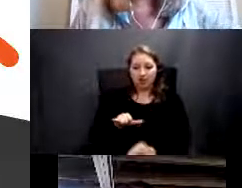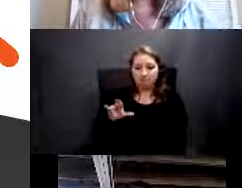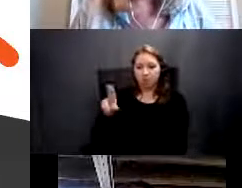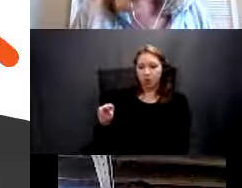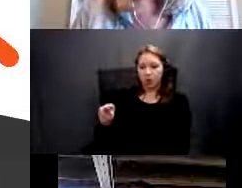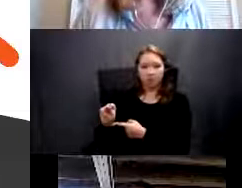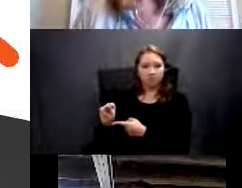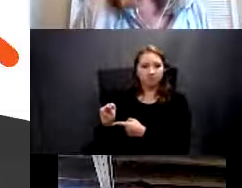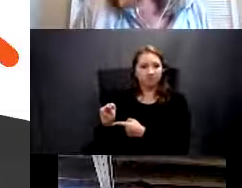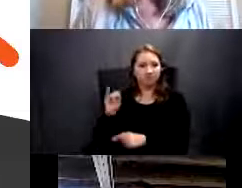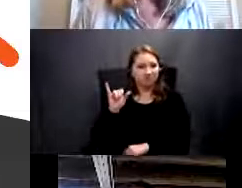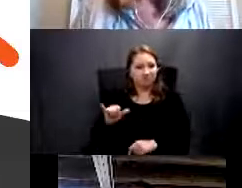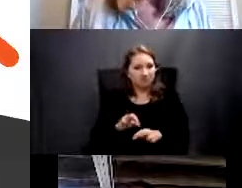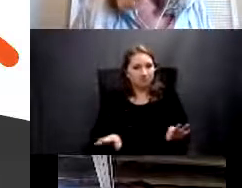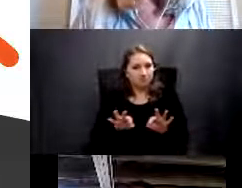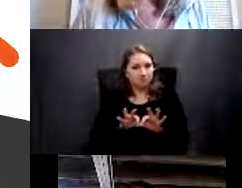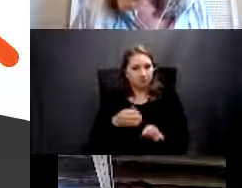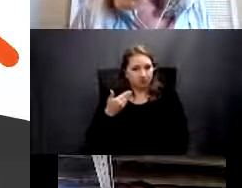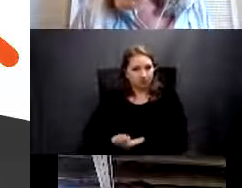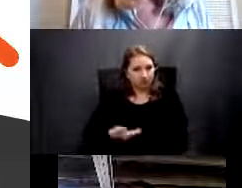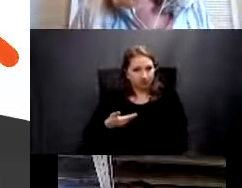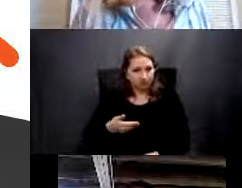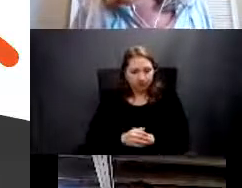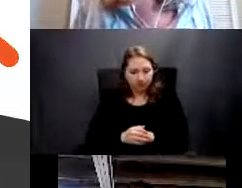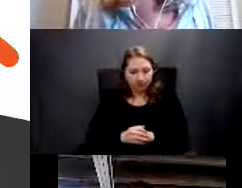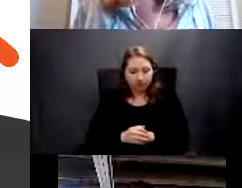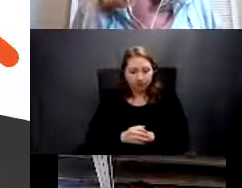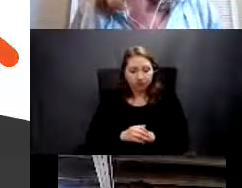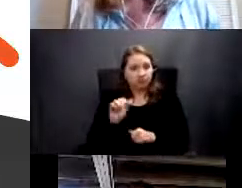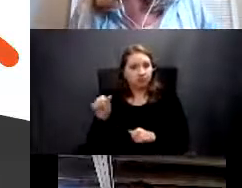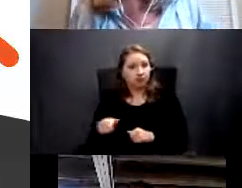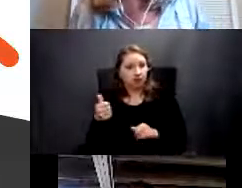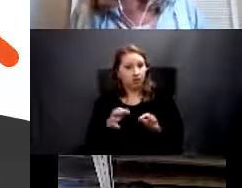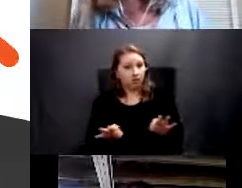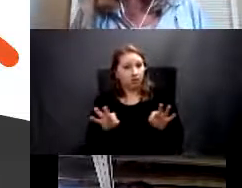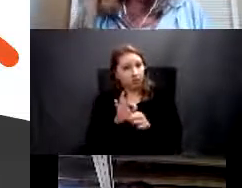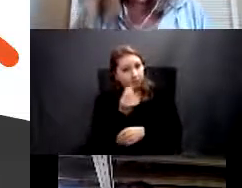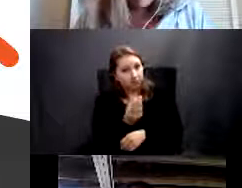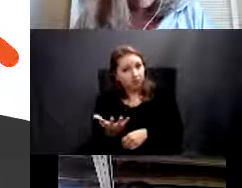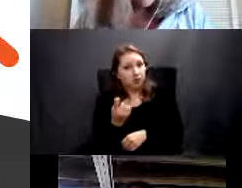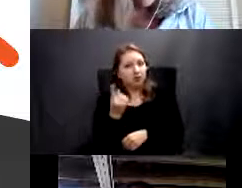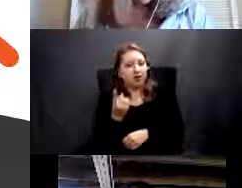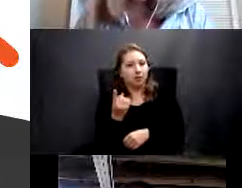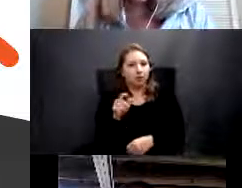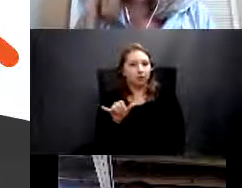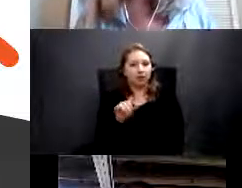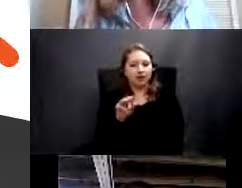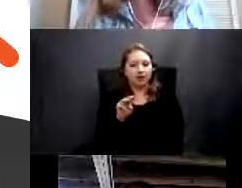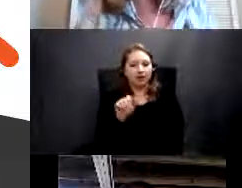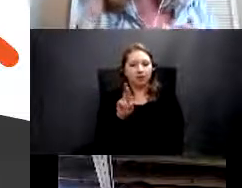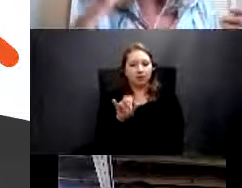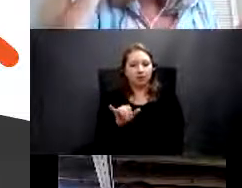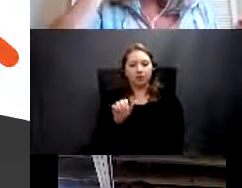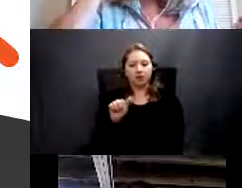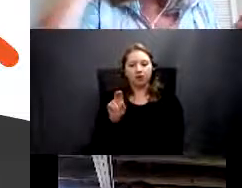important to who I am. Another thing that's really important, and this is for anyone who is a Marianne Williamson fan, you may or may